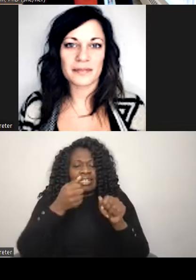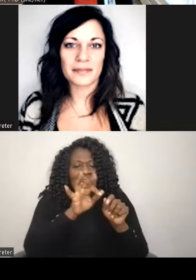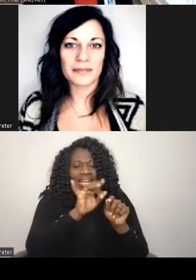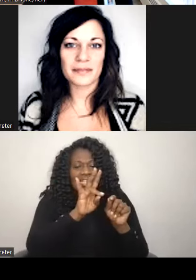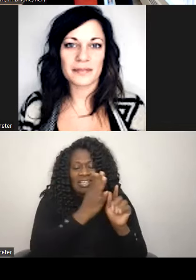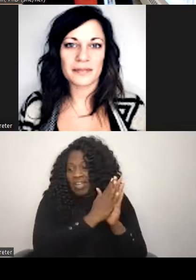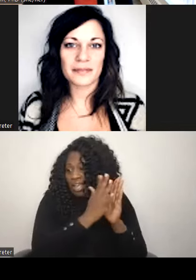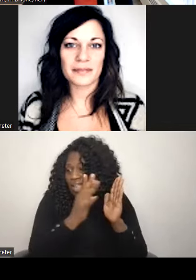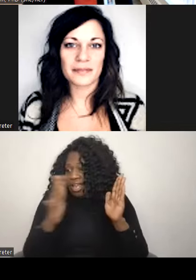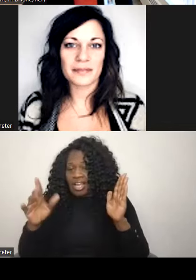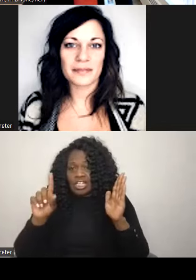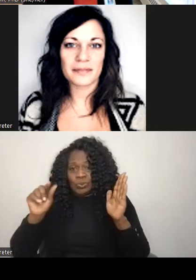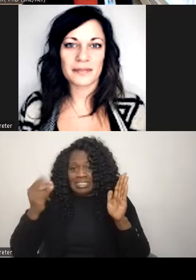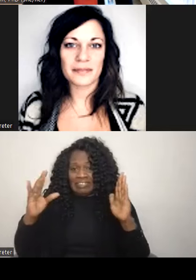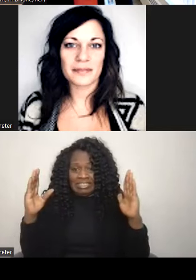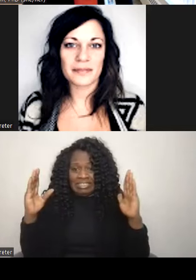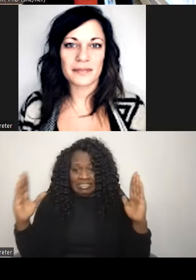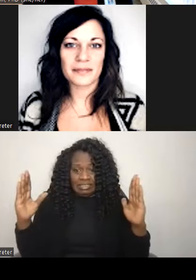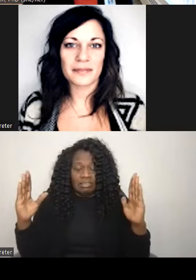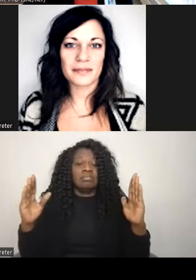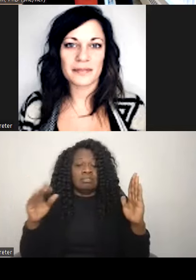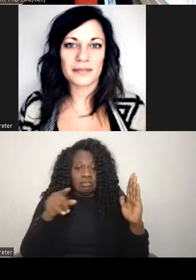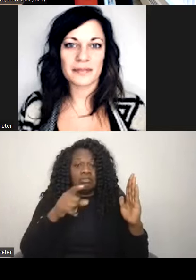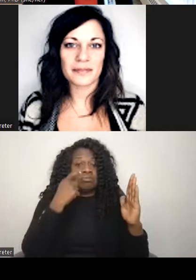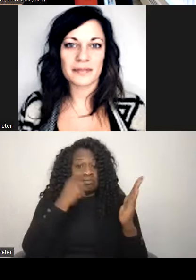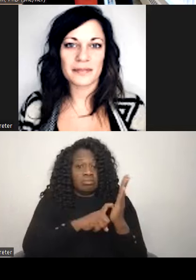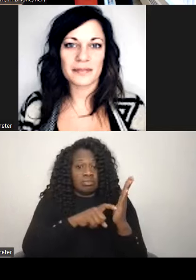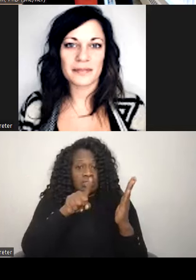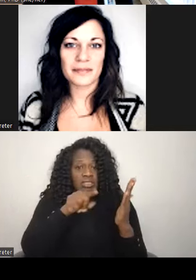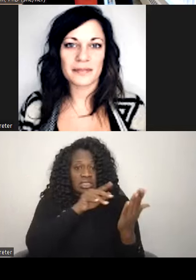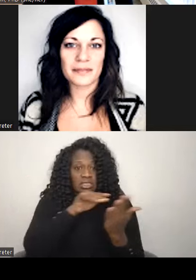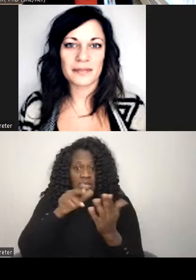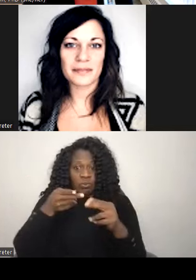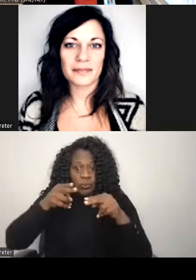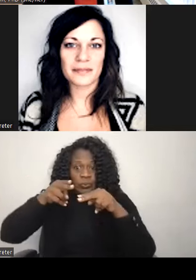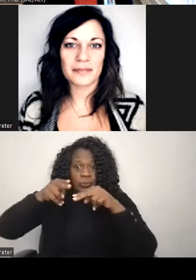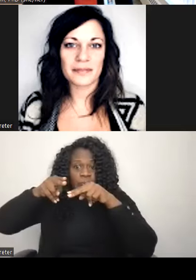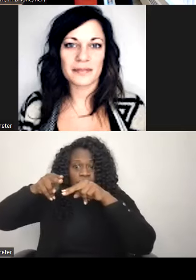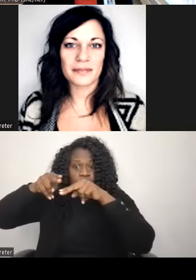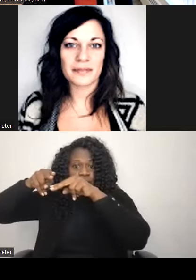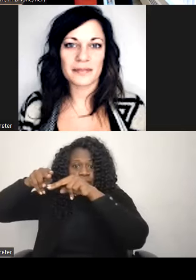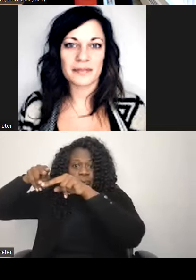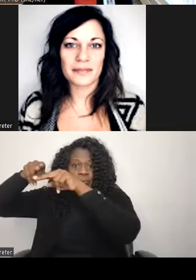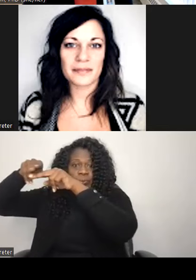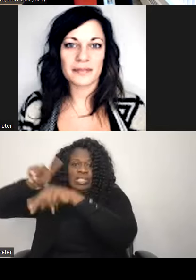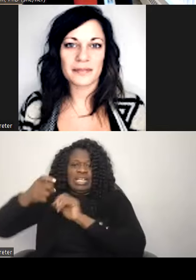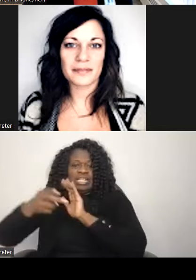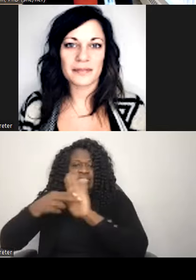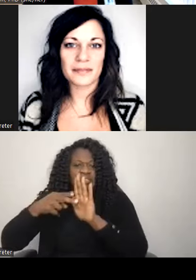all the way to 2017. And you can see this very steady increase in the percentage of children who are diagnosed over